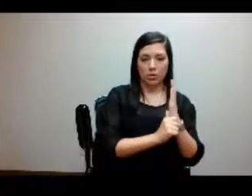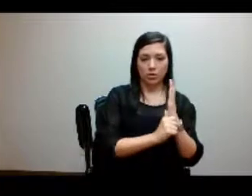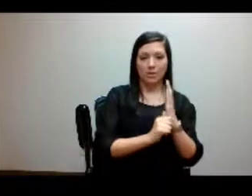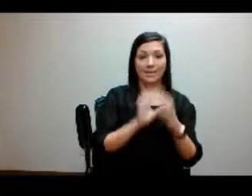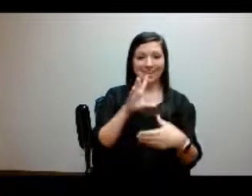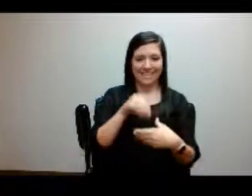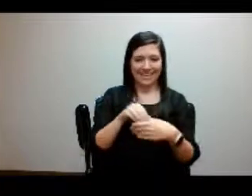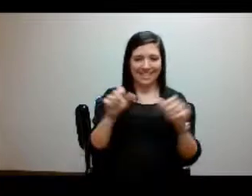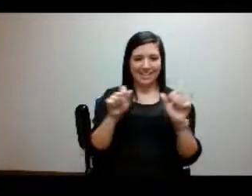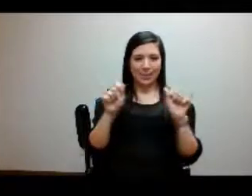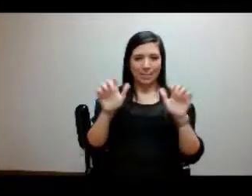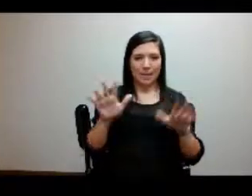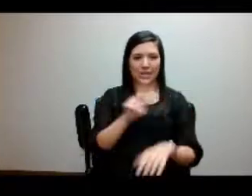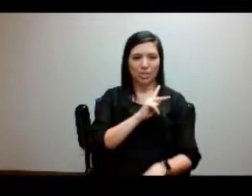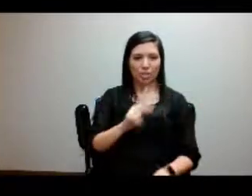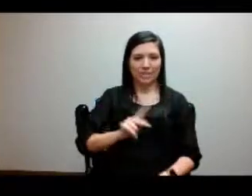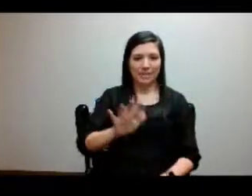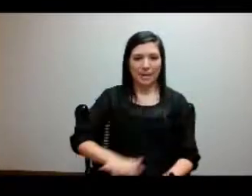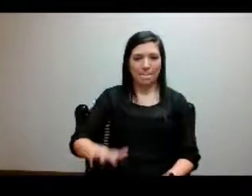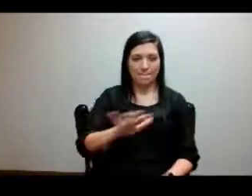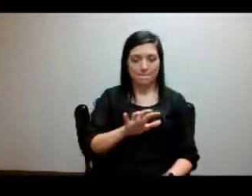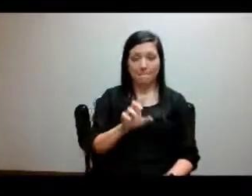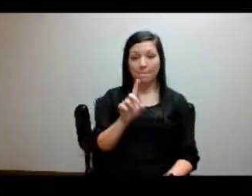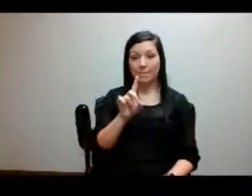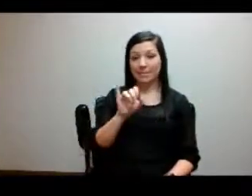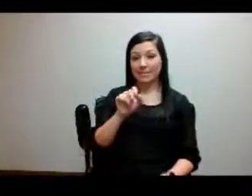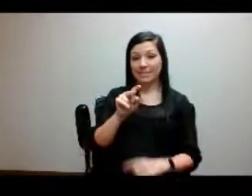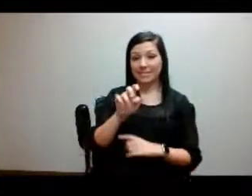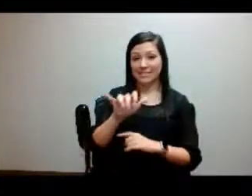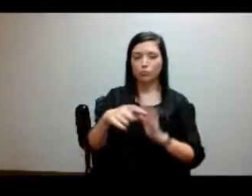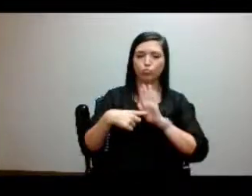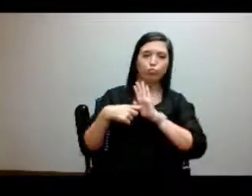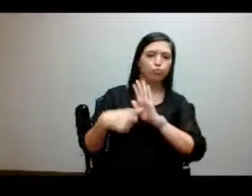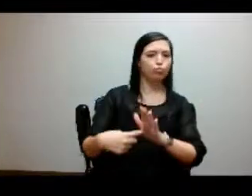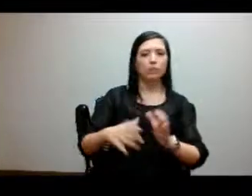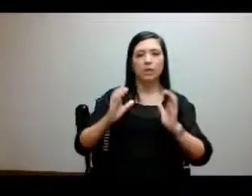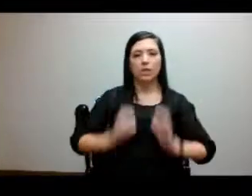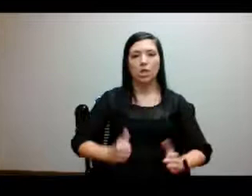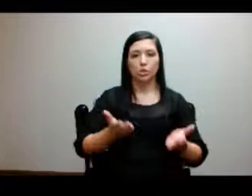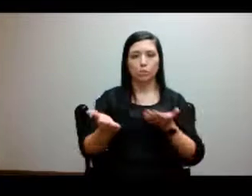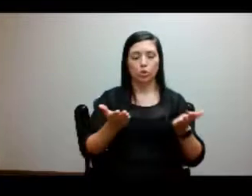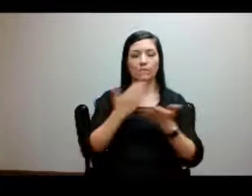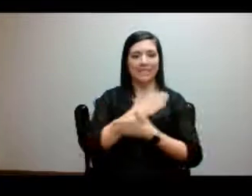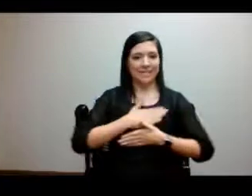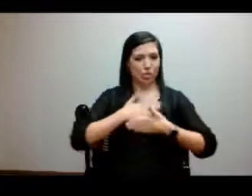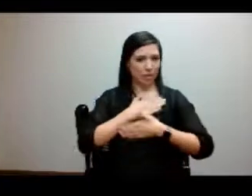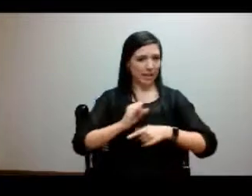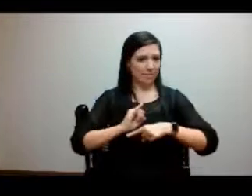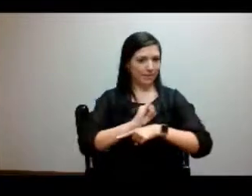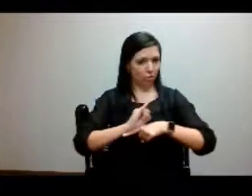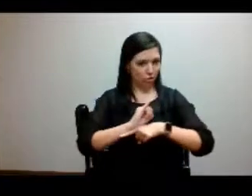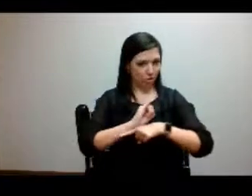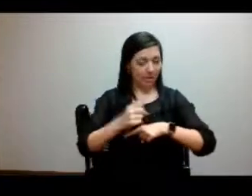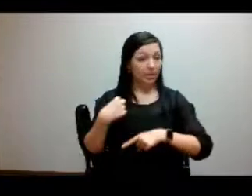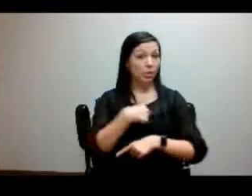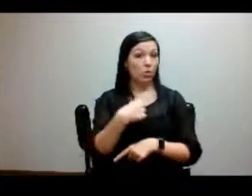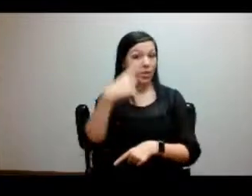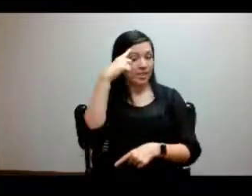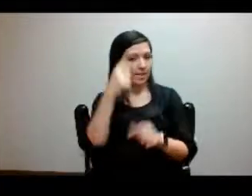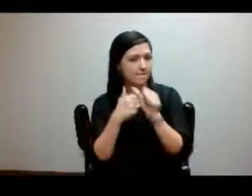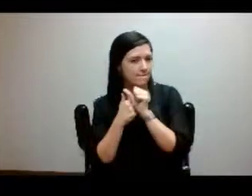Kingdom. Disney is the pinnacle of customer service in the entertainment industry. We believe that by adhering